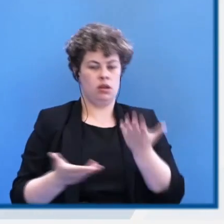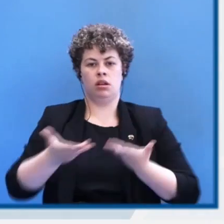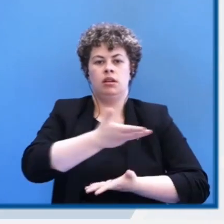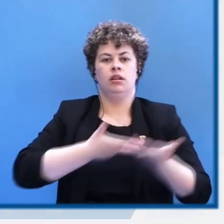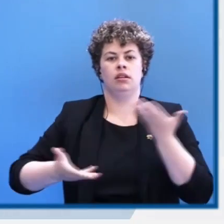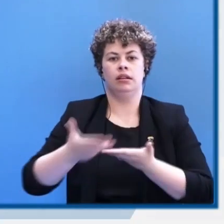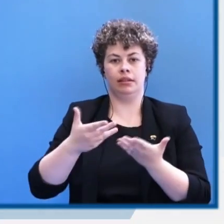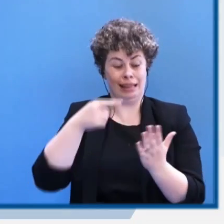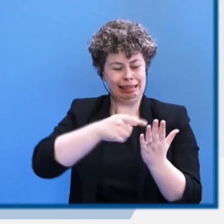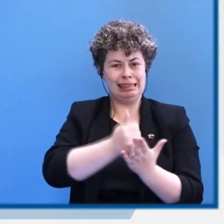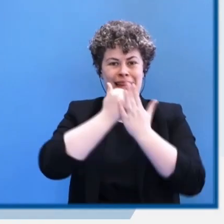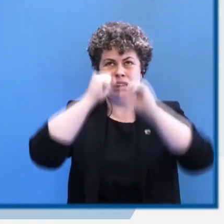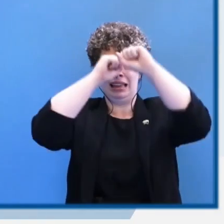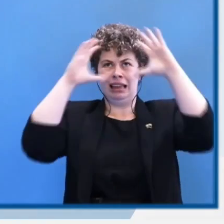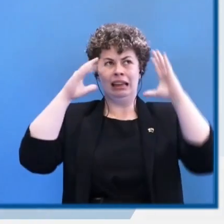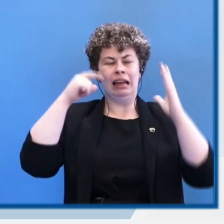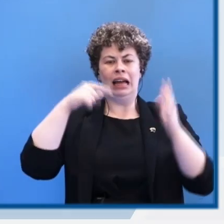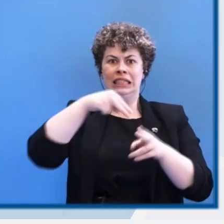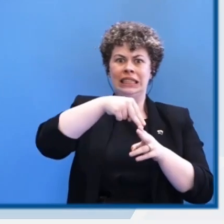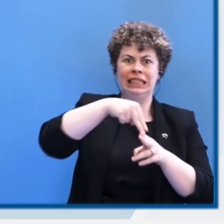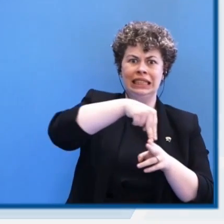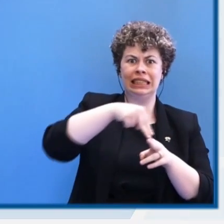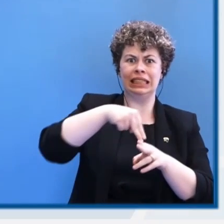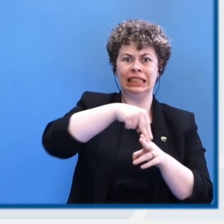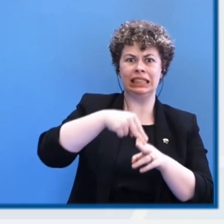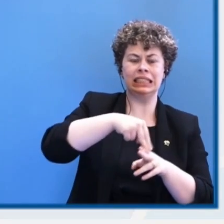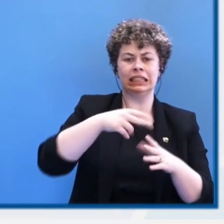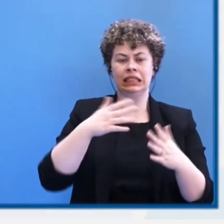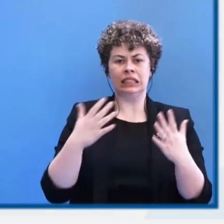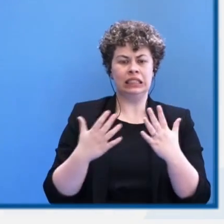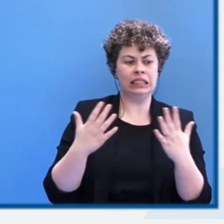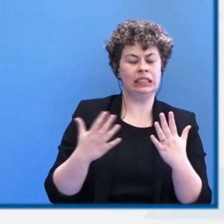deal with risk, making us rethink the way in which we deal with disasters.